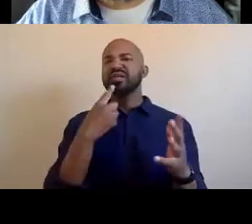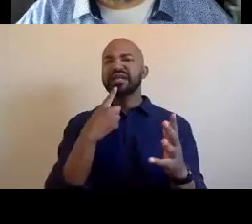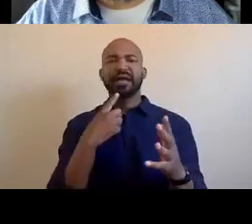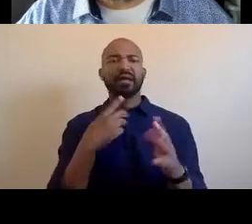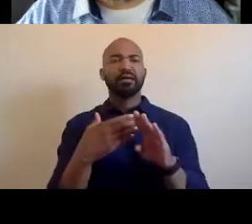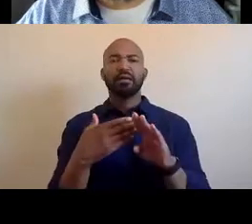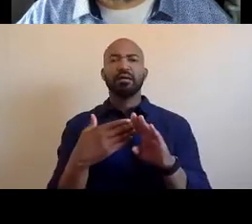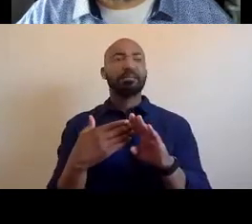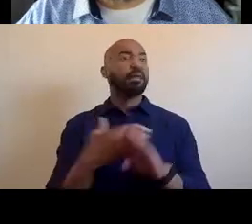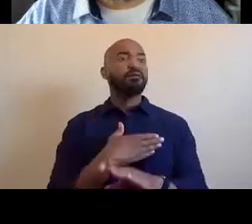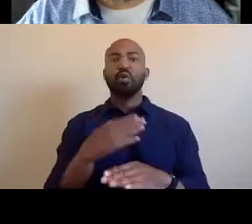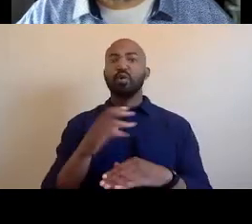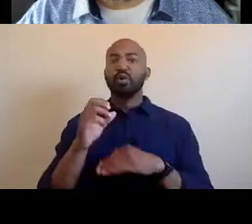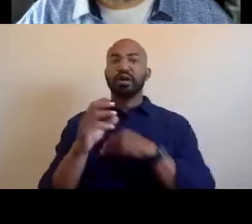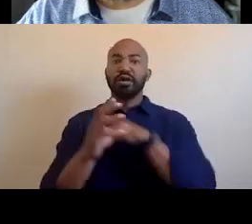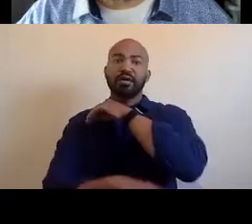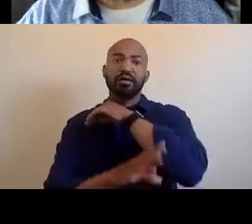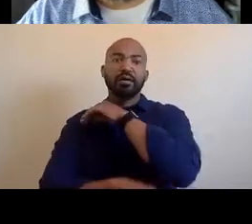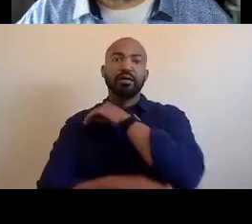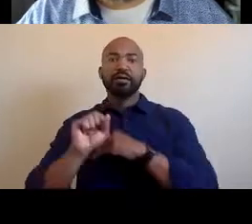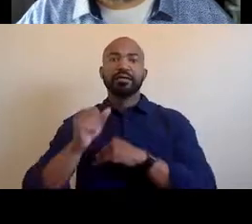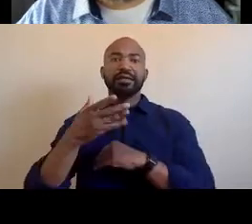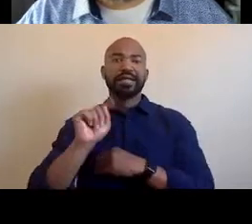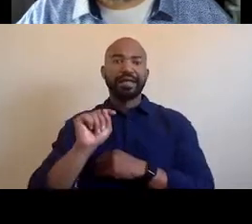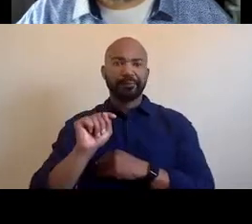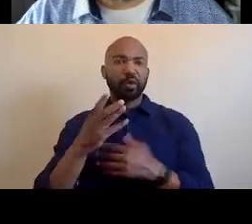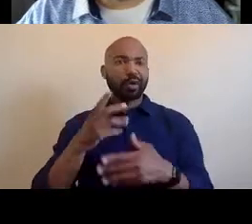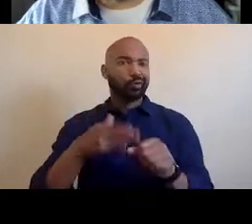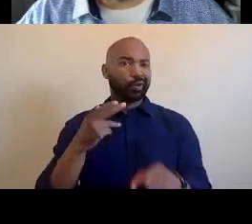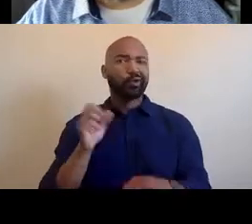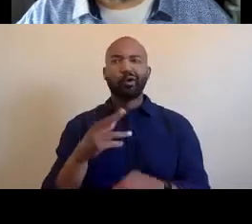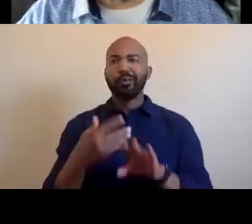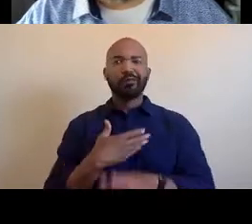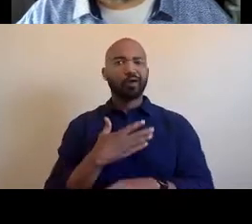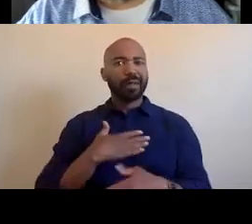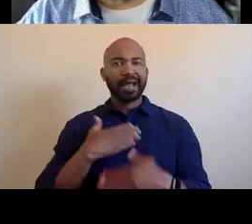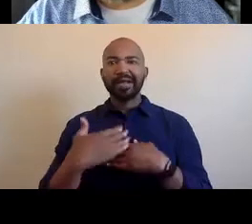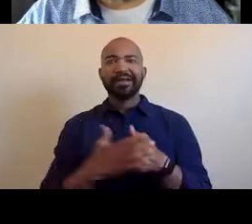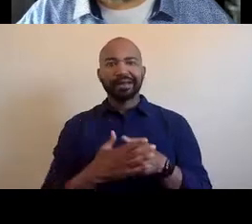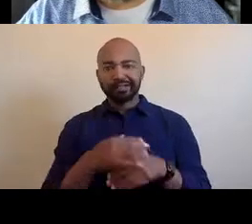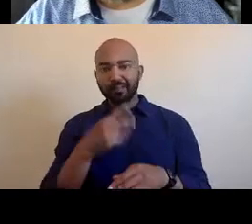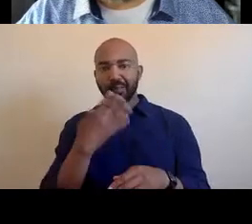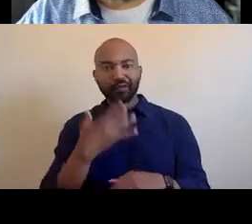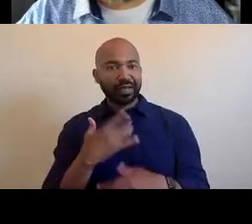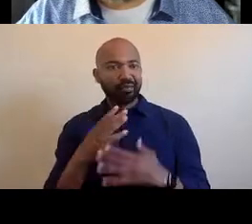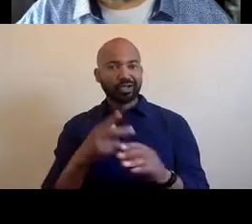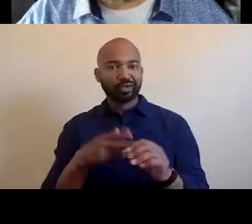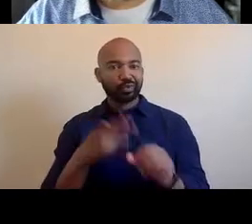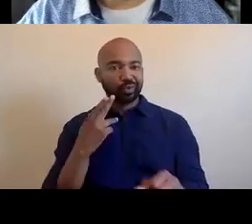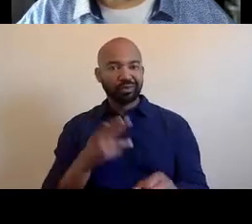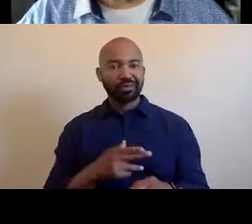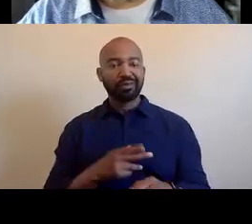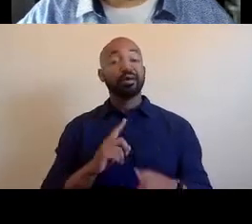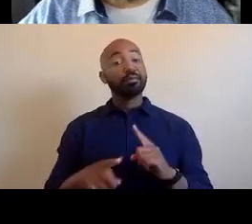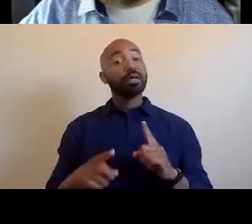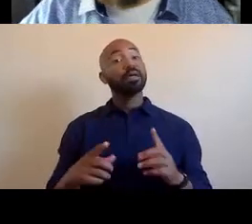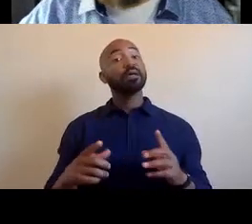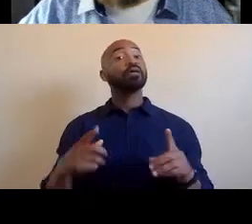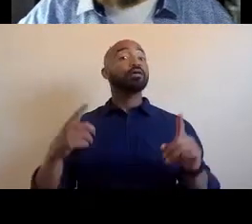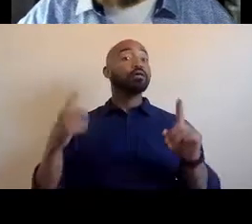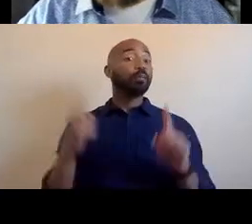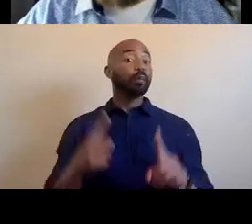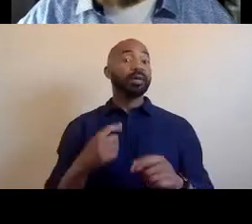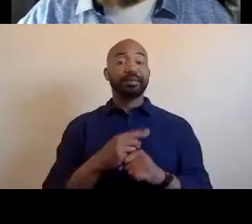next birthday or whatever. What I didn't place on here is making sure that you're creating reasonable goals.